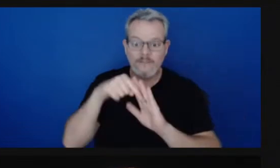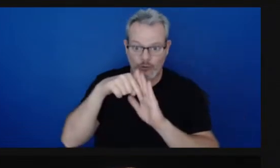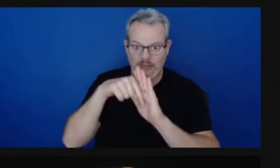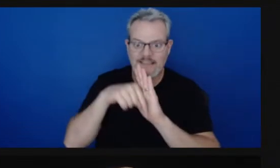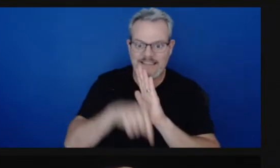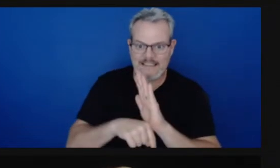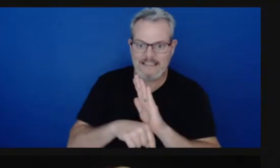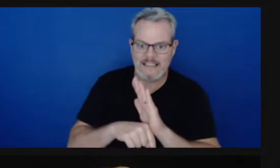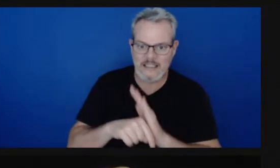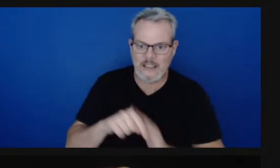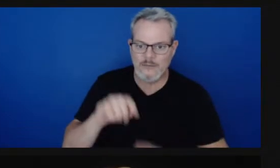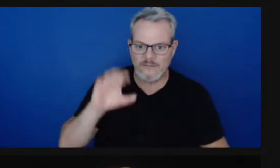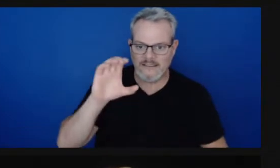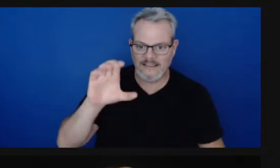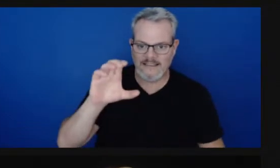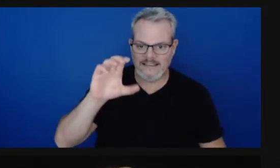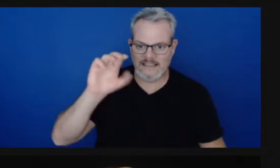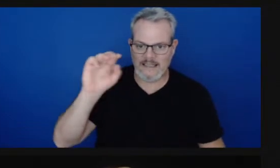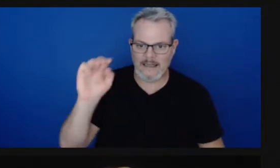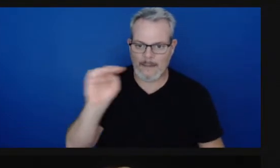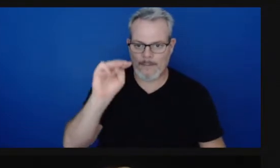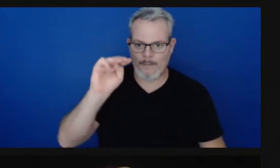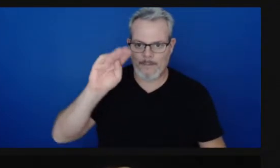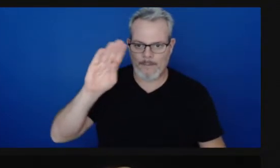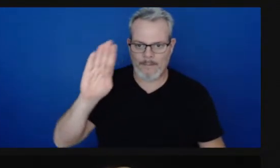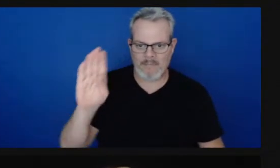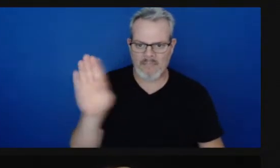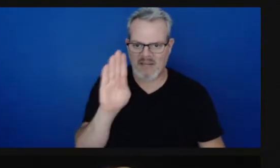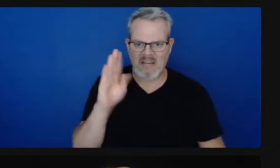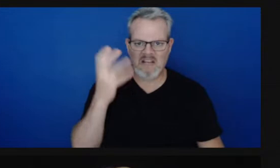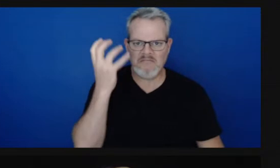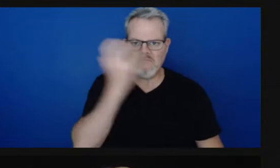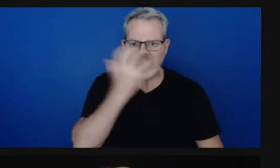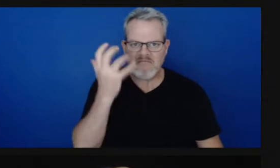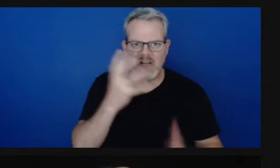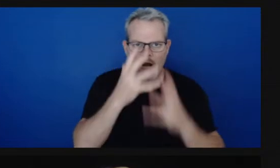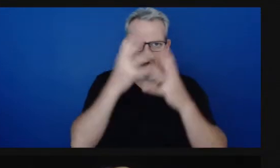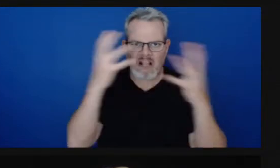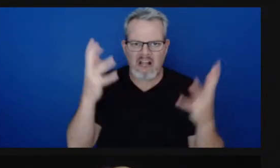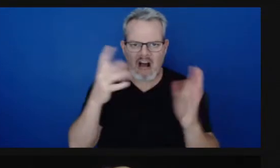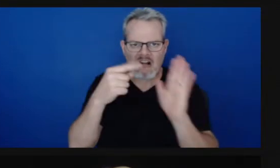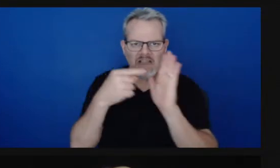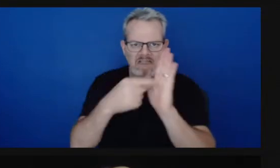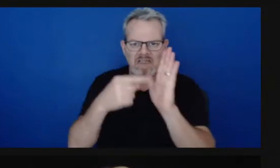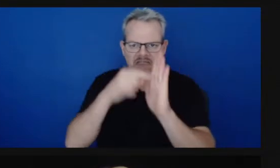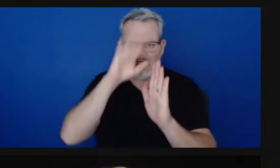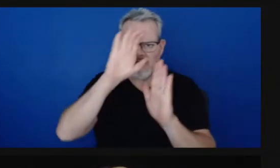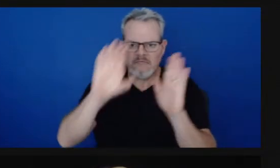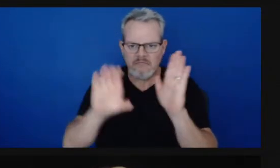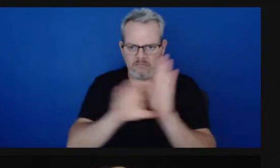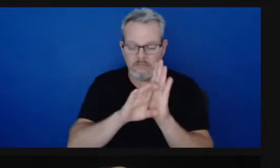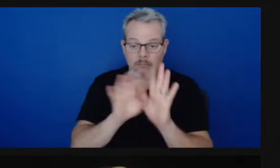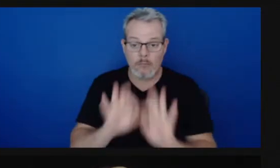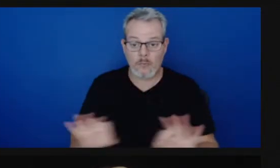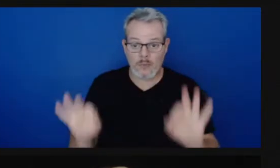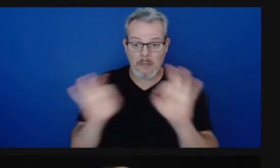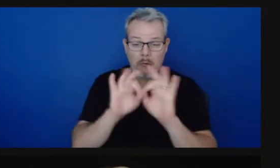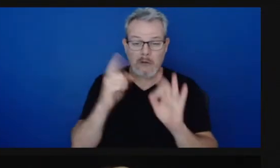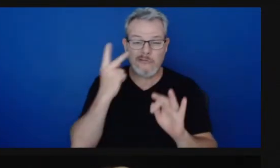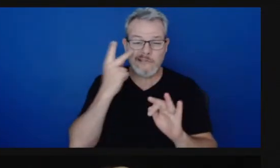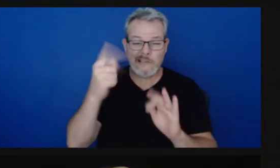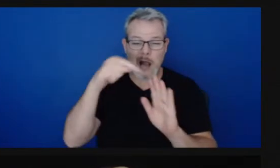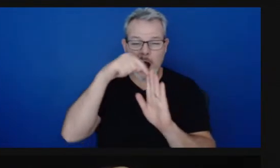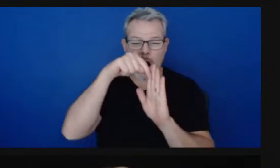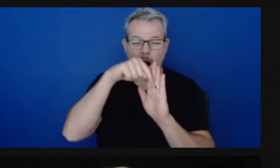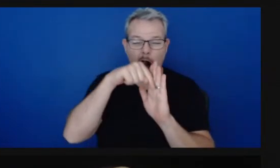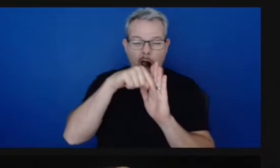very jargony graphics here. Right, so the important thing is the roots from very, very far down. We've talked